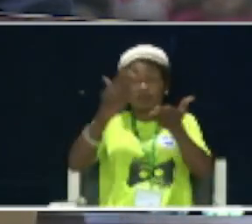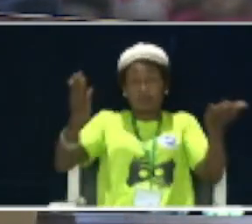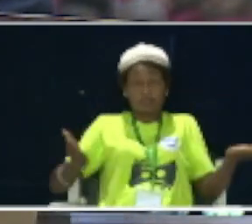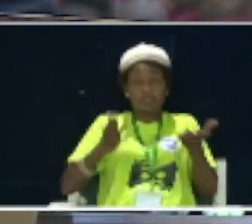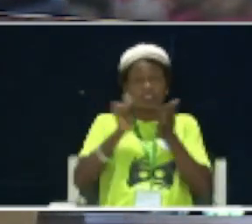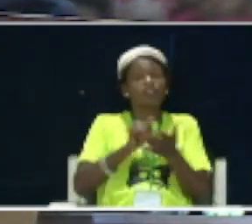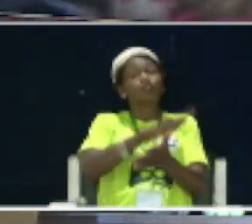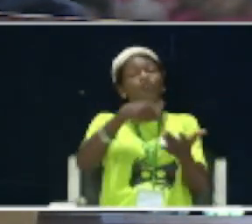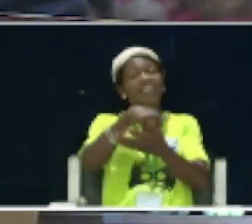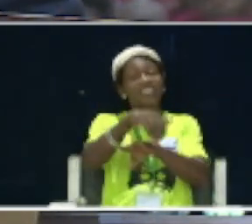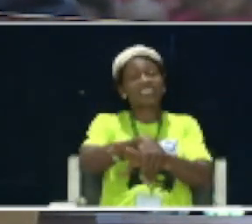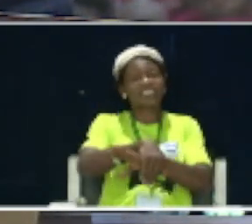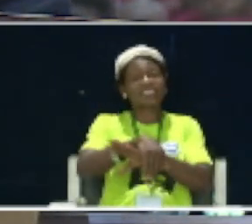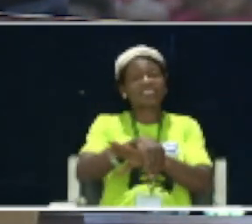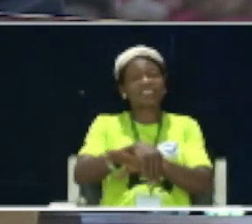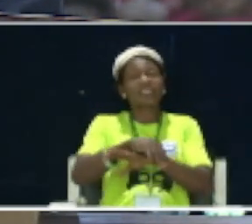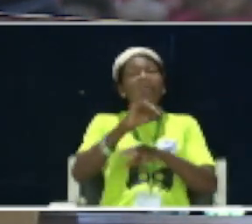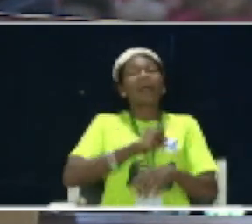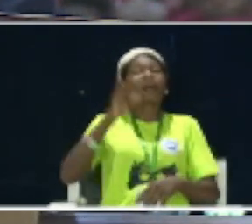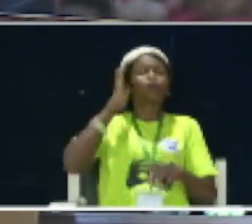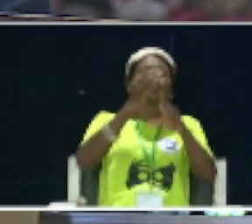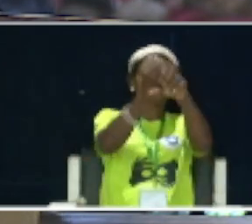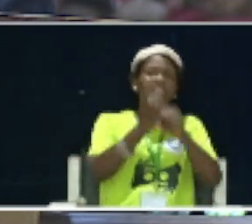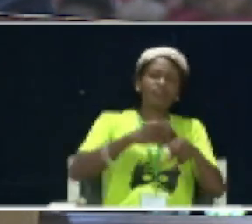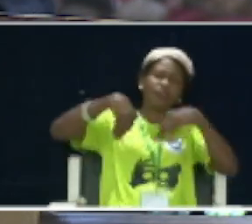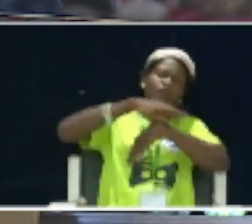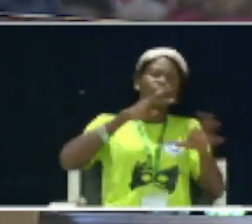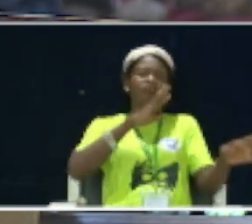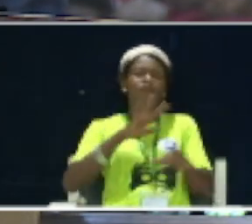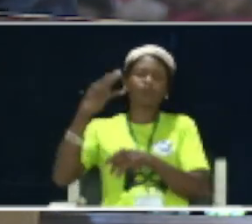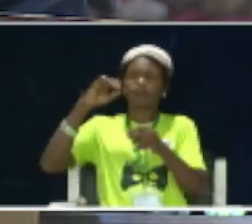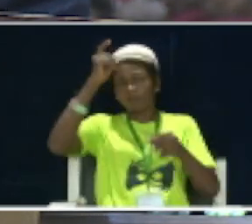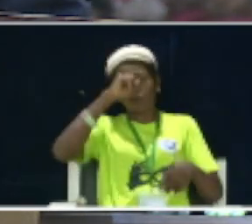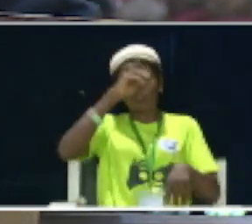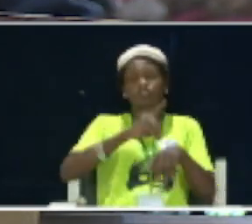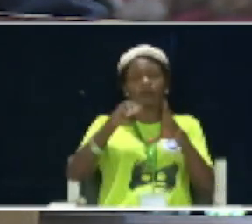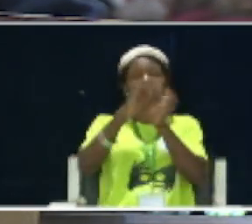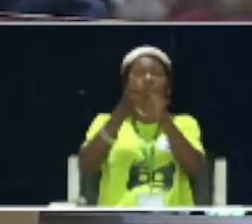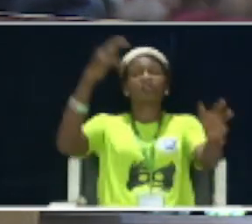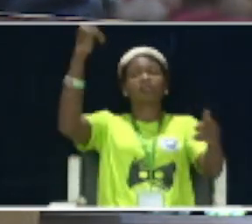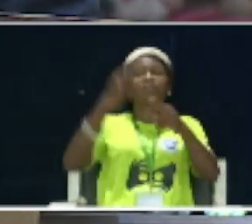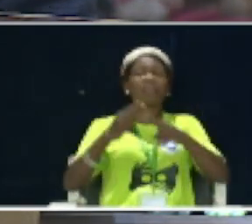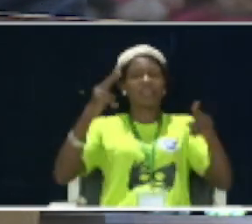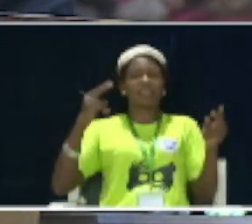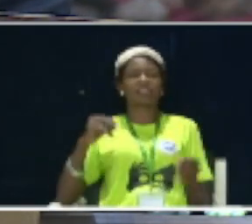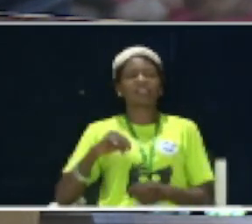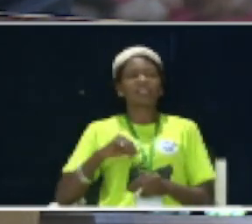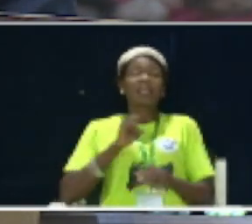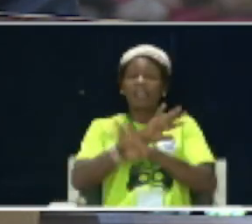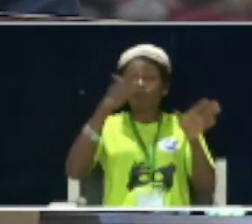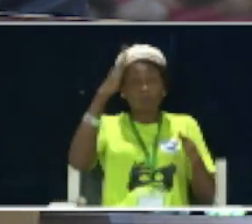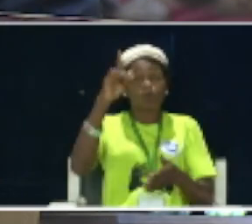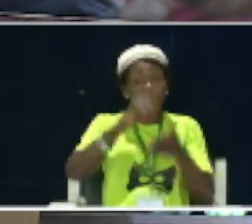that tonight I will receive an overflow of wisdom. I don't know what